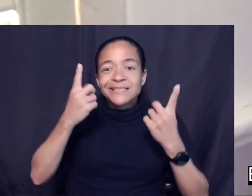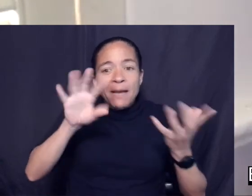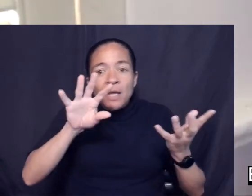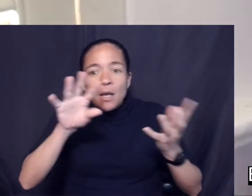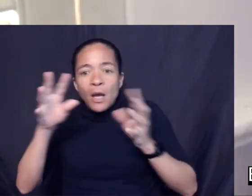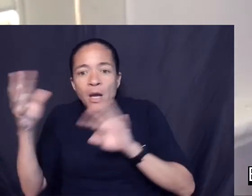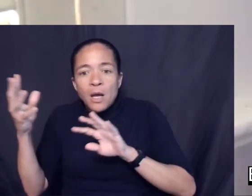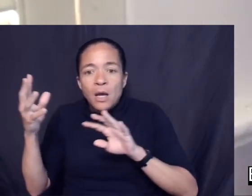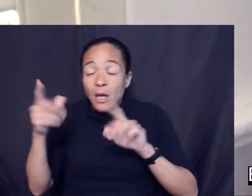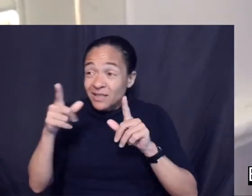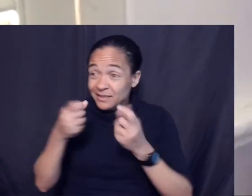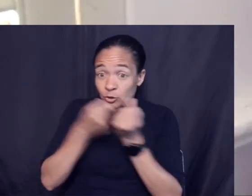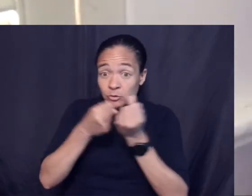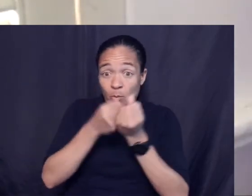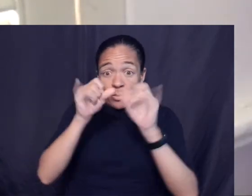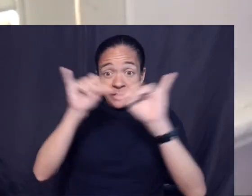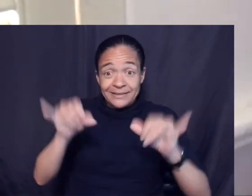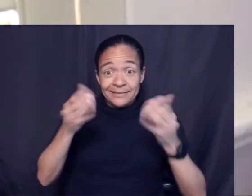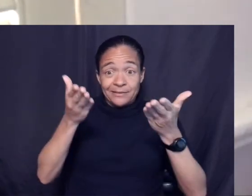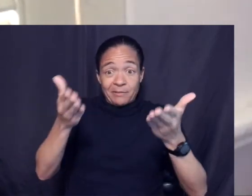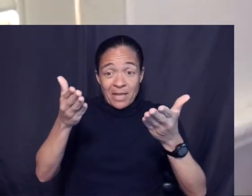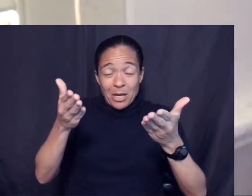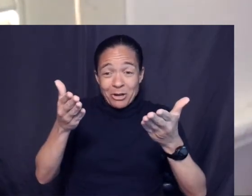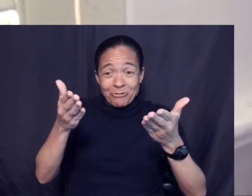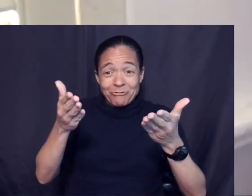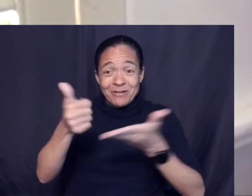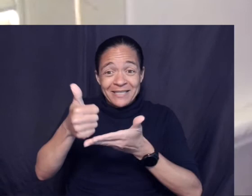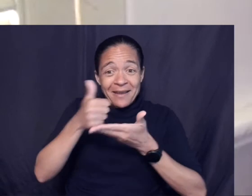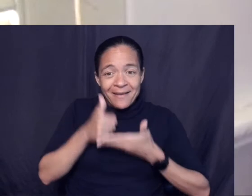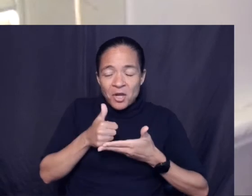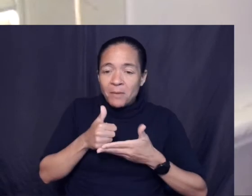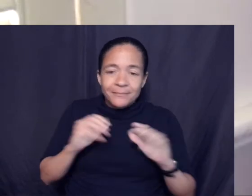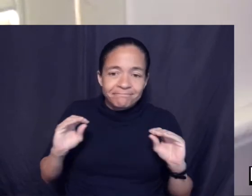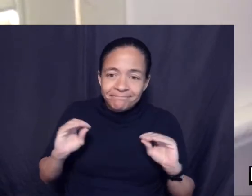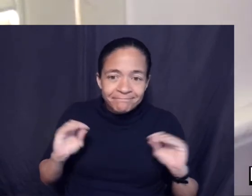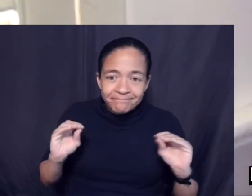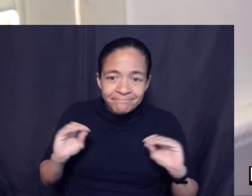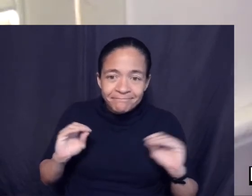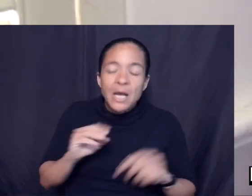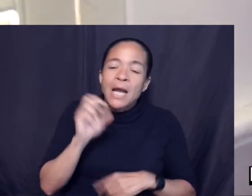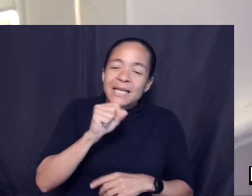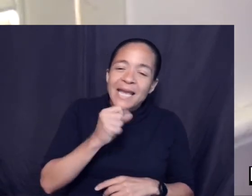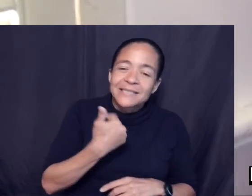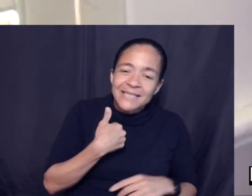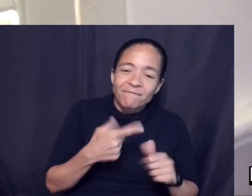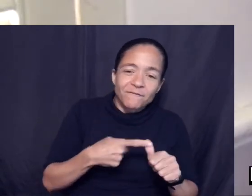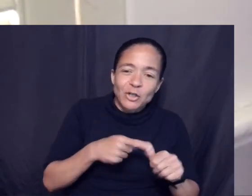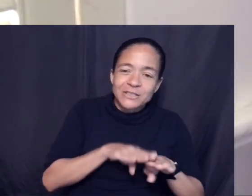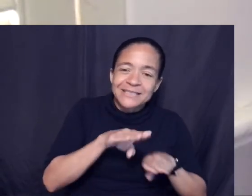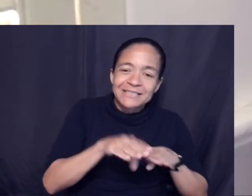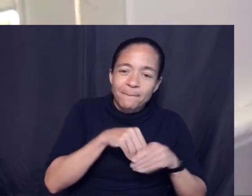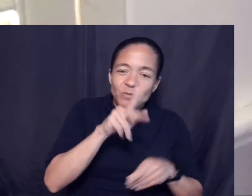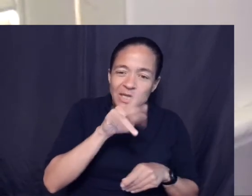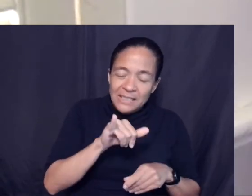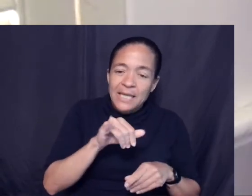but then when something goes sideways, there's not a lot of support systems that sort of churn into gear. I mean, there are first steps in Kentucky, and that